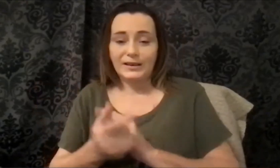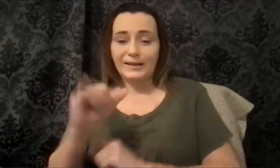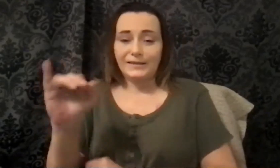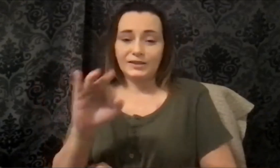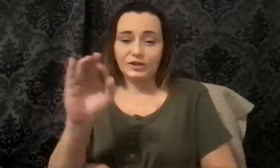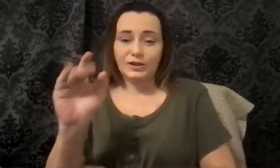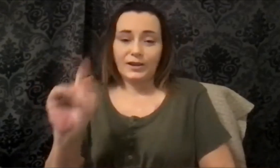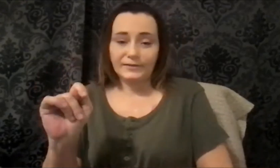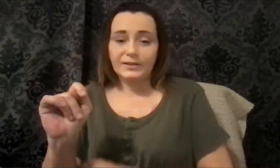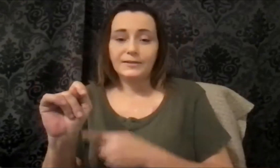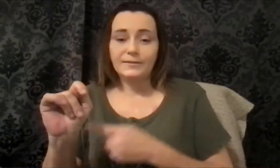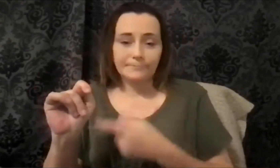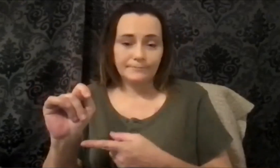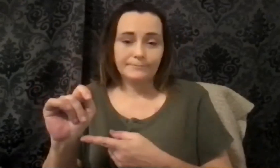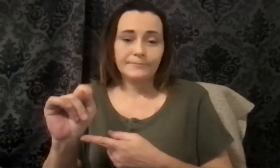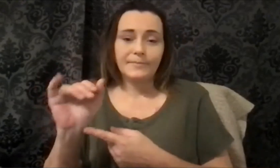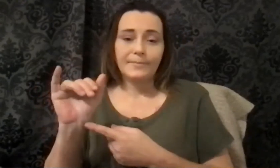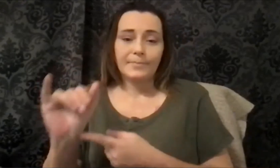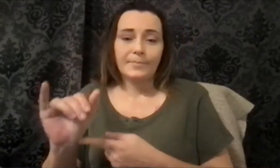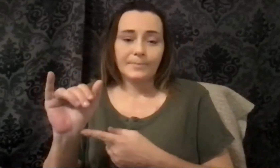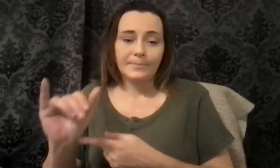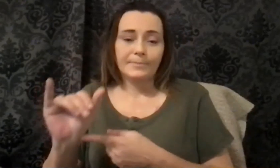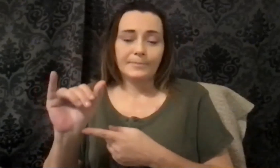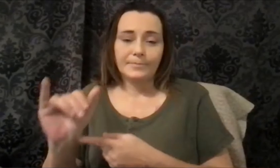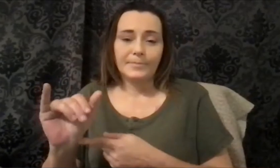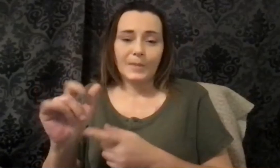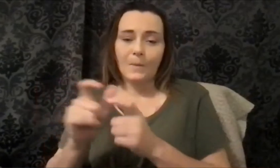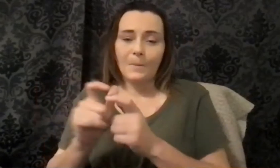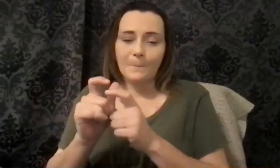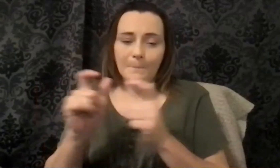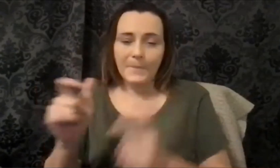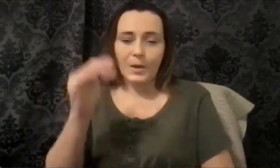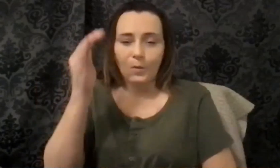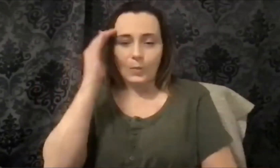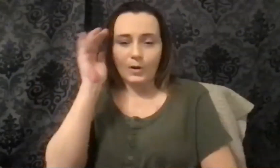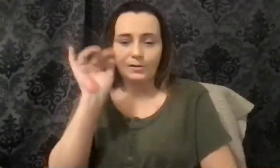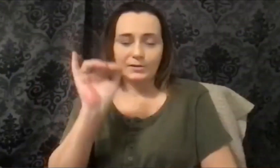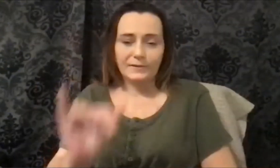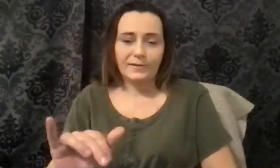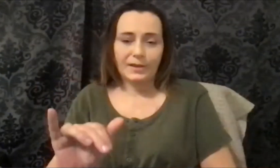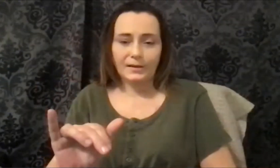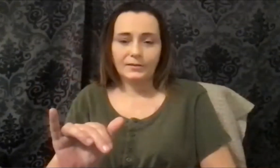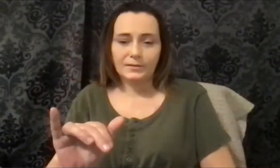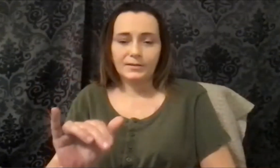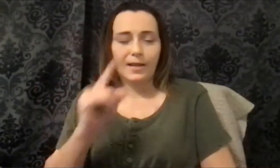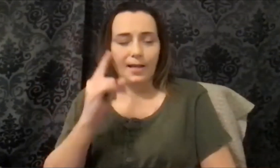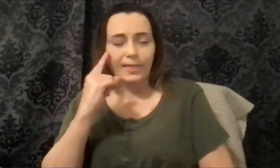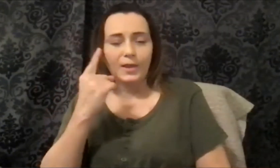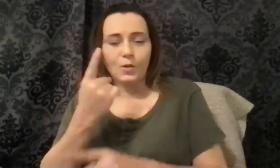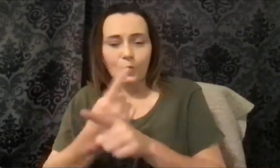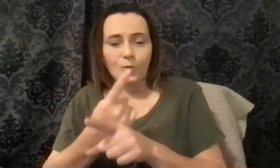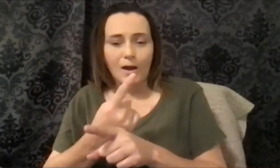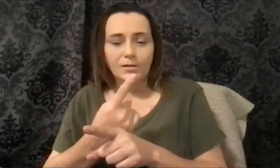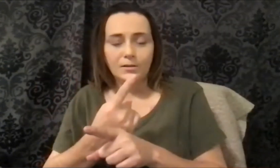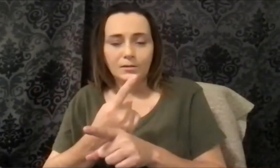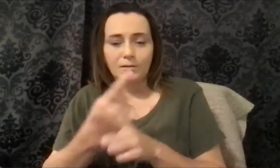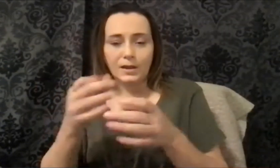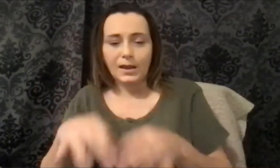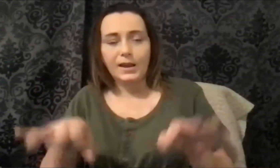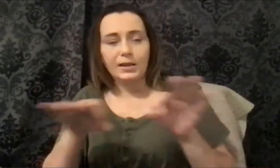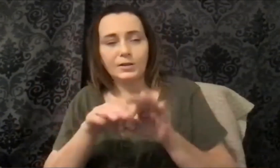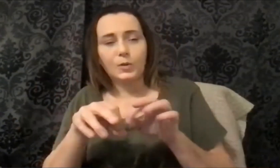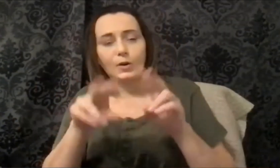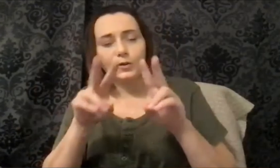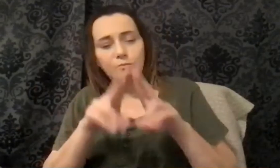there was a big awareness of the page. I think you're right. It's worth looking into